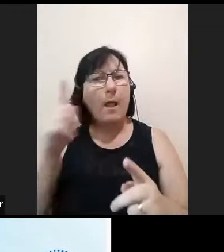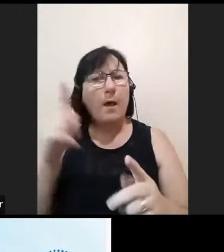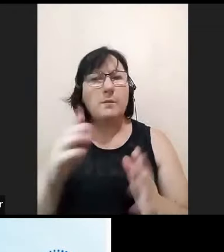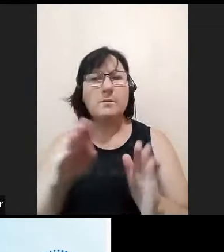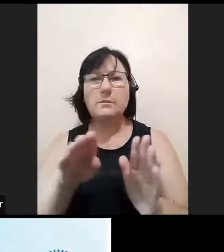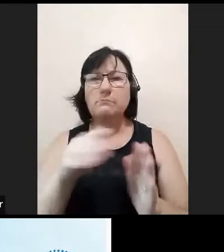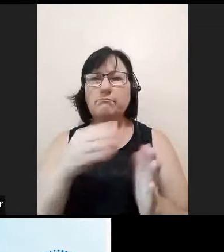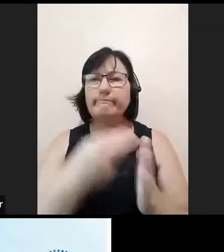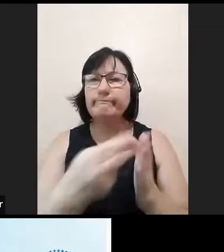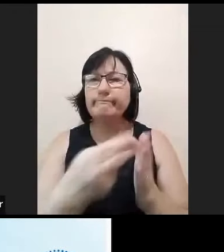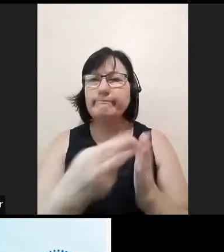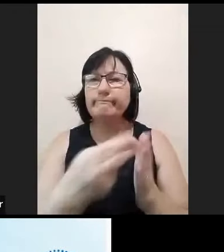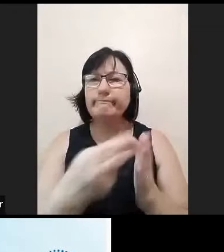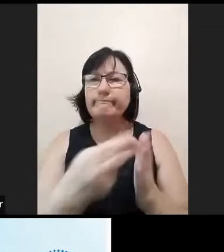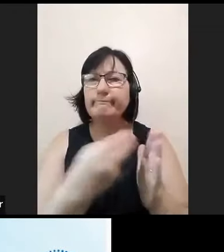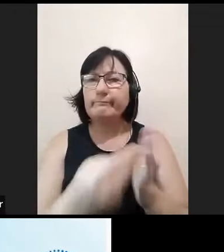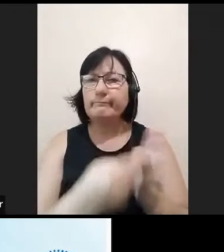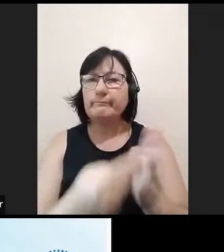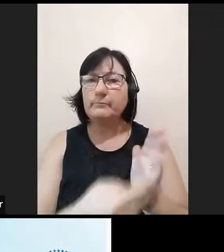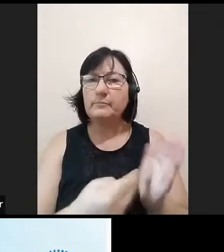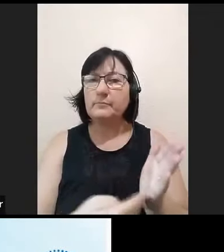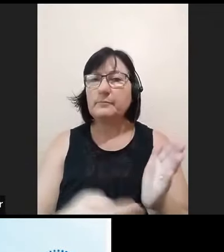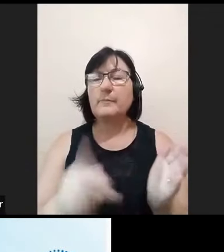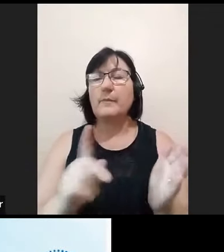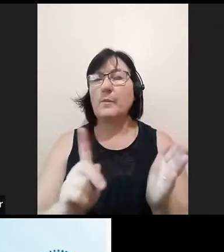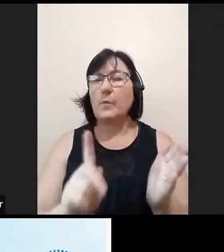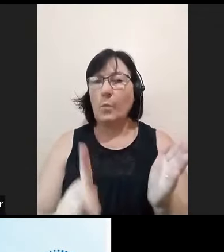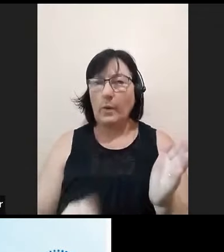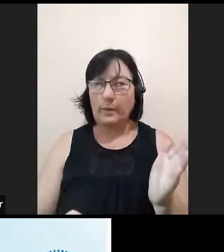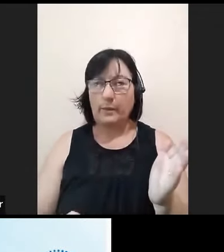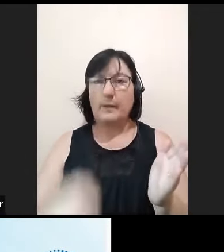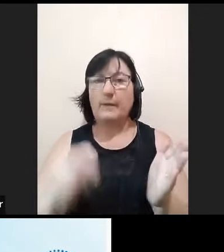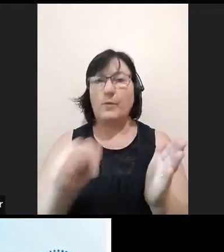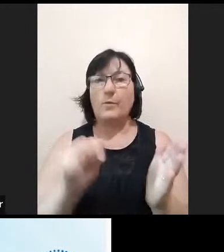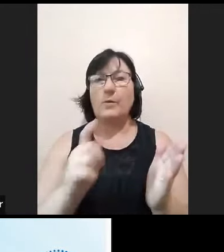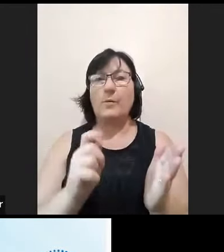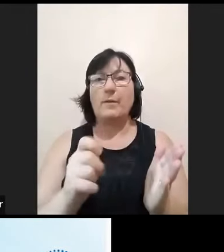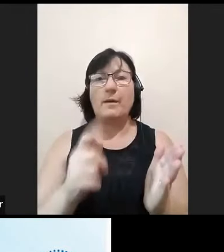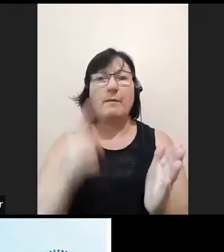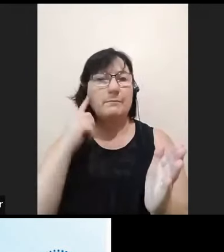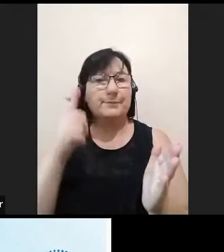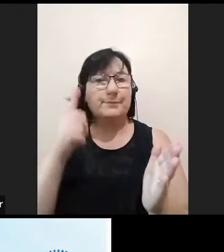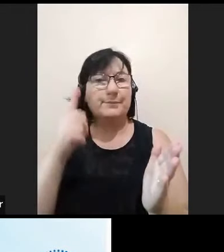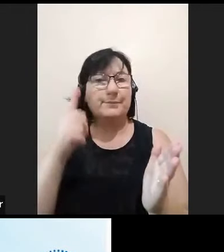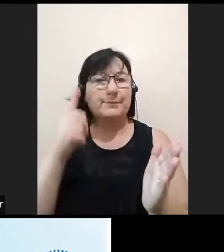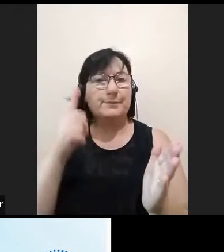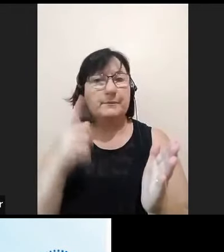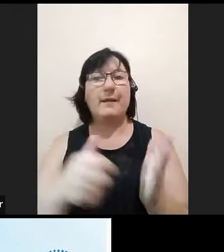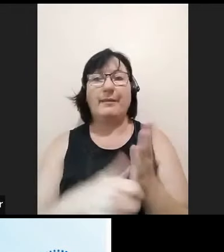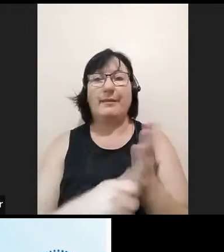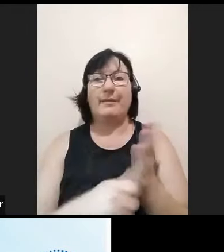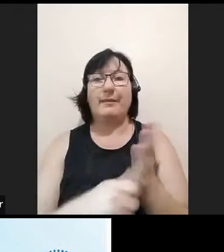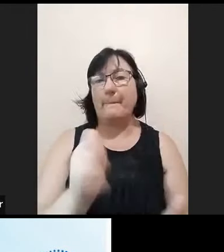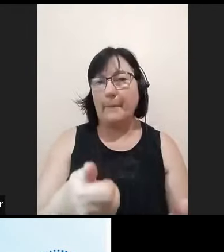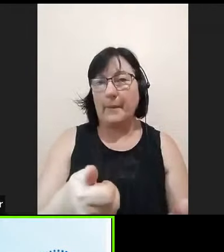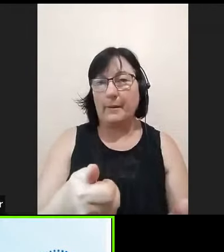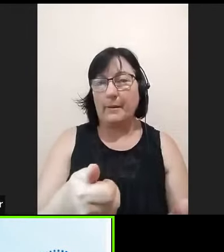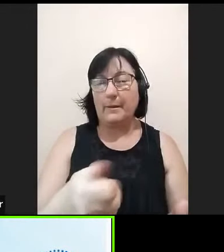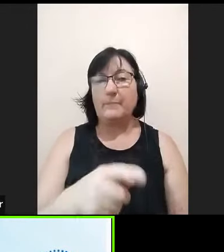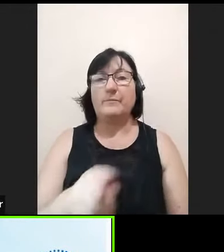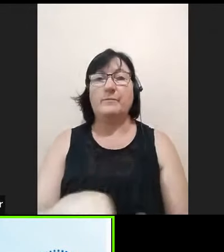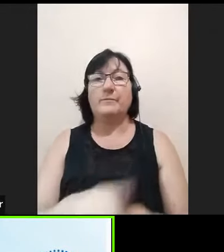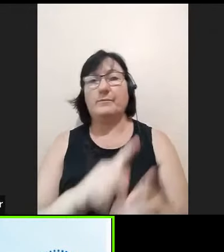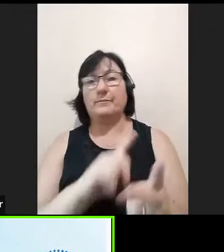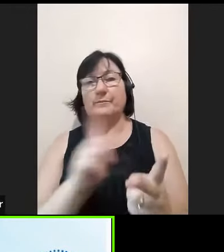taxpayer. We also have Harry Green. Harry Green is